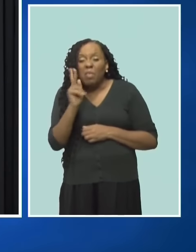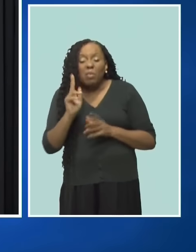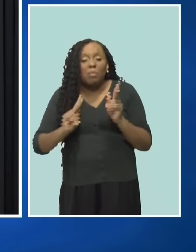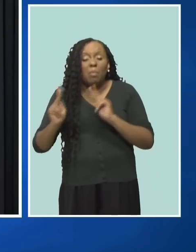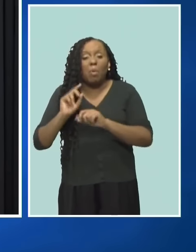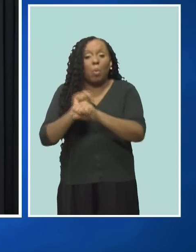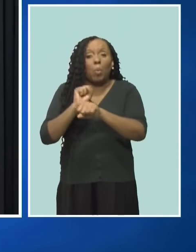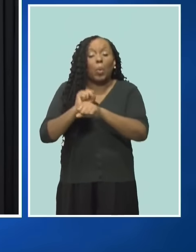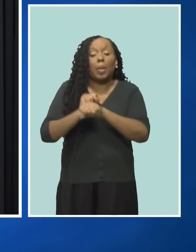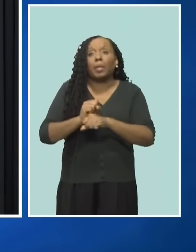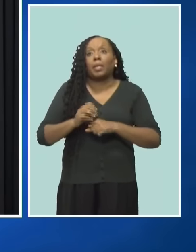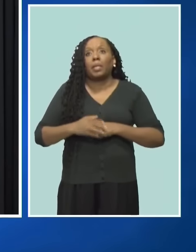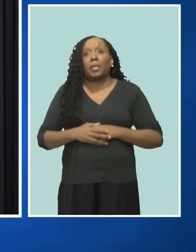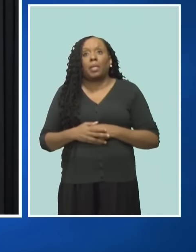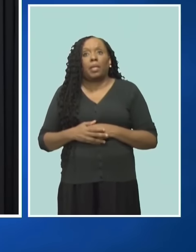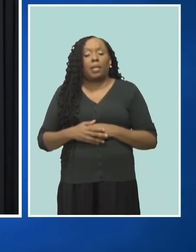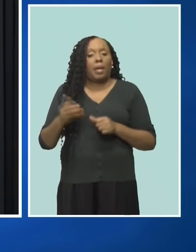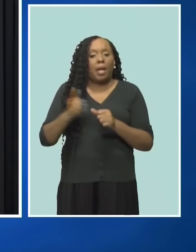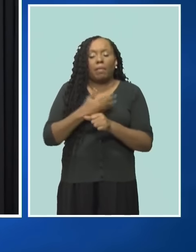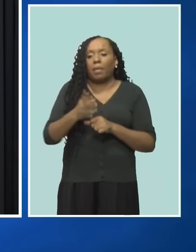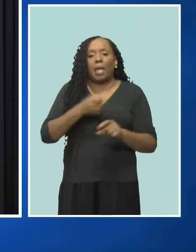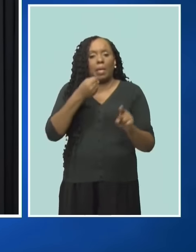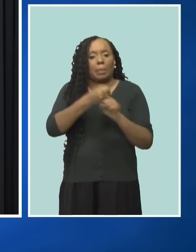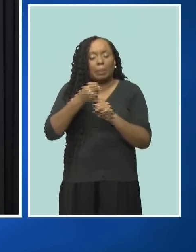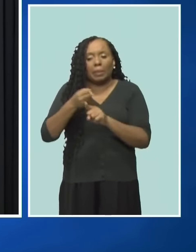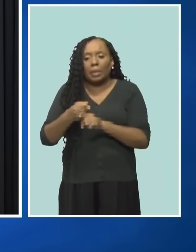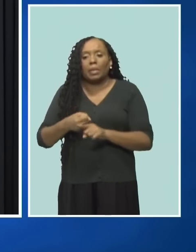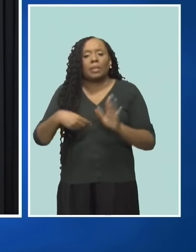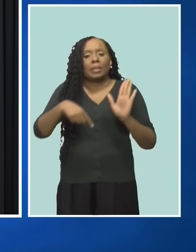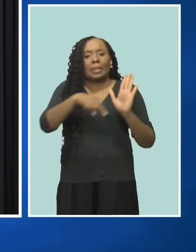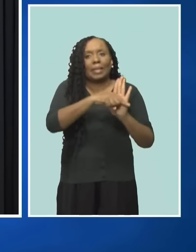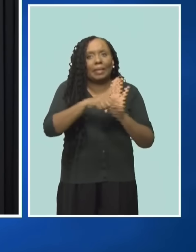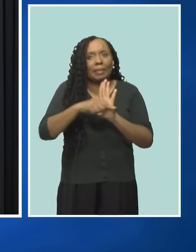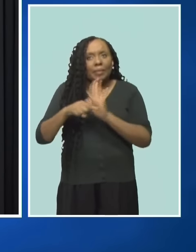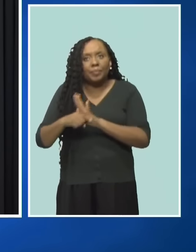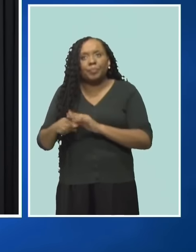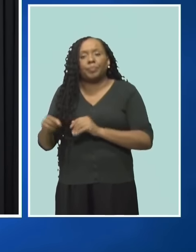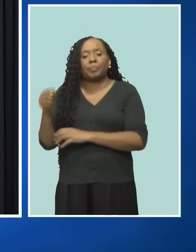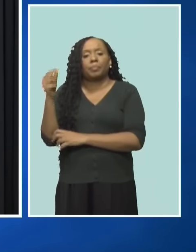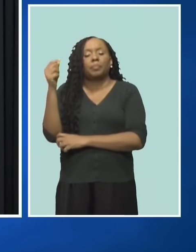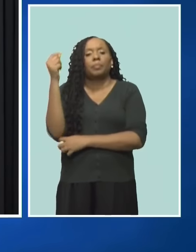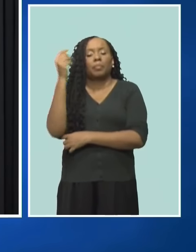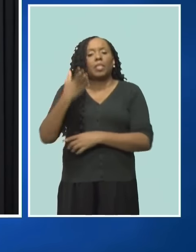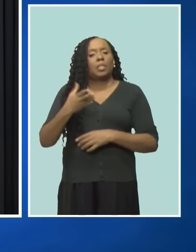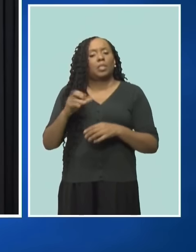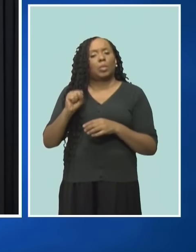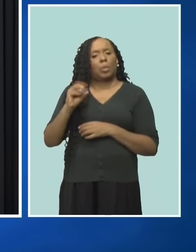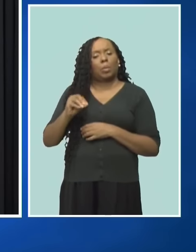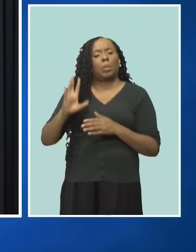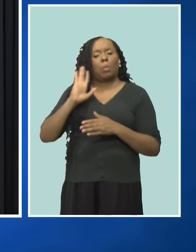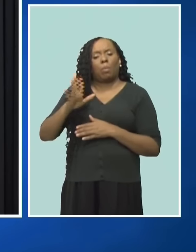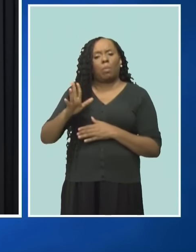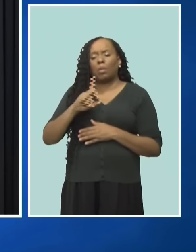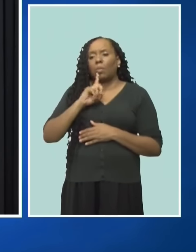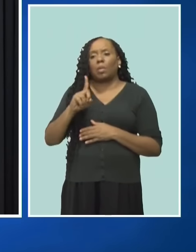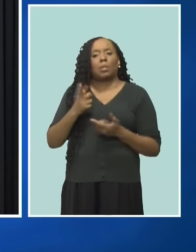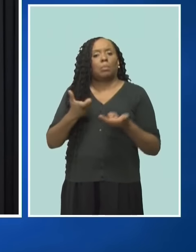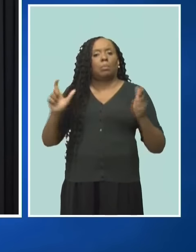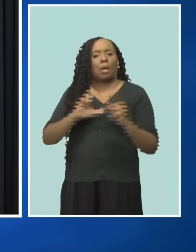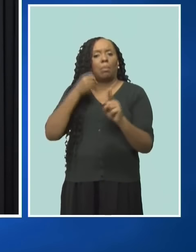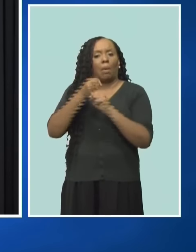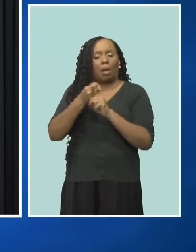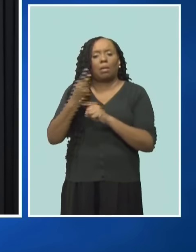our fiscal balances as well, and the minister tax take. So it would have a significant